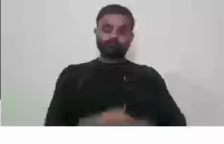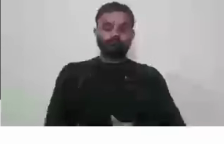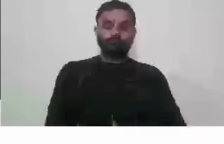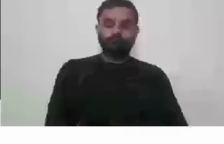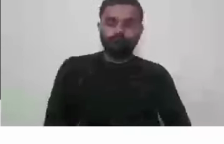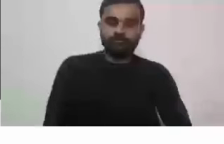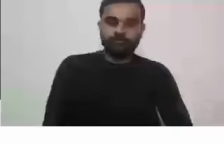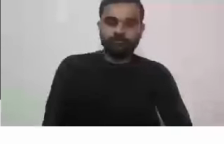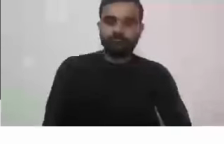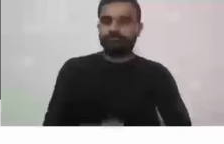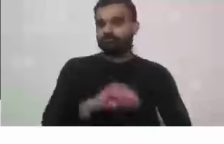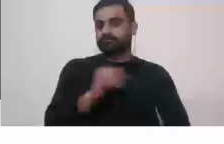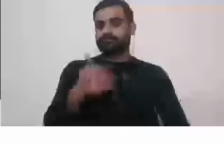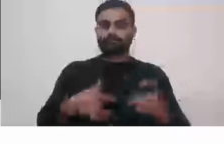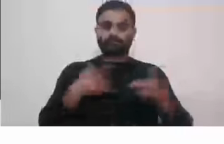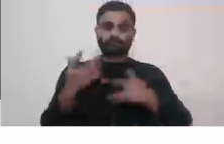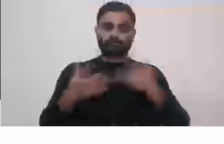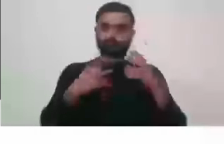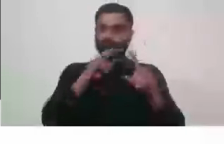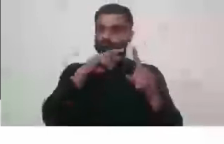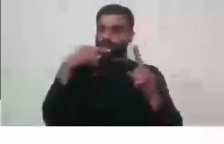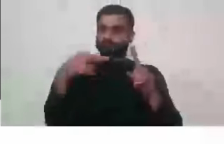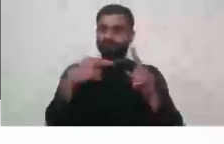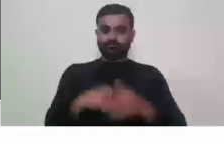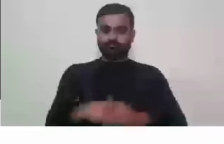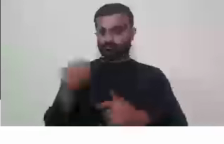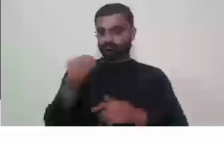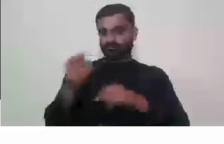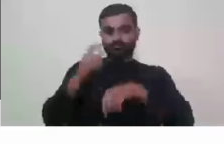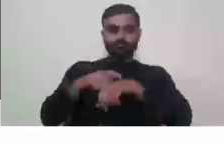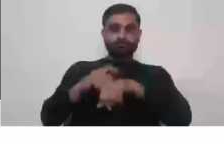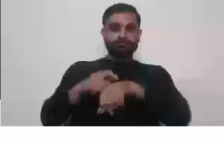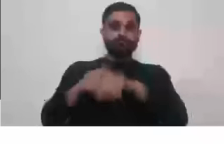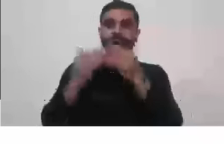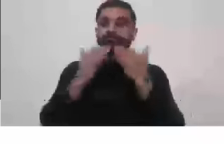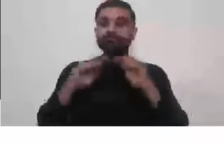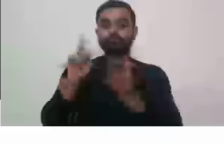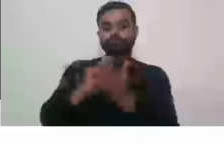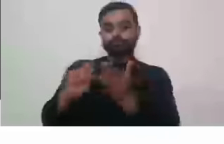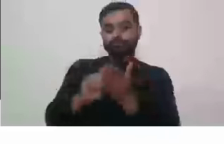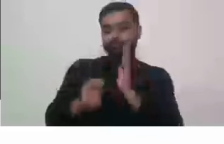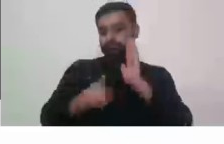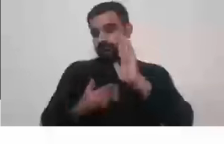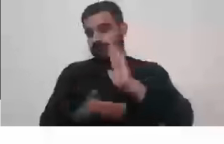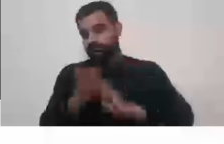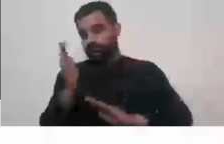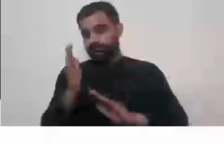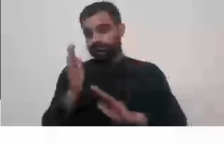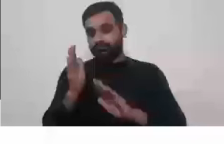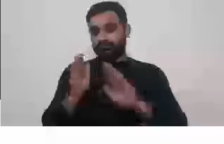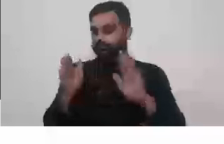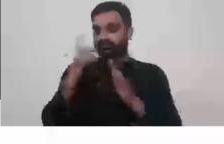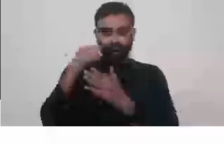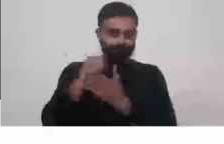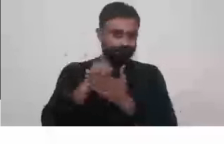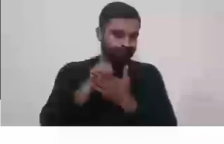Okay, there's another interesting perspective. Sometimes children try to escape under the shelter of